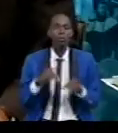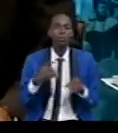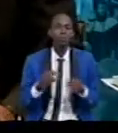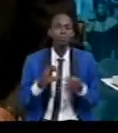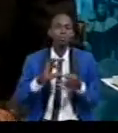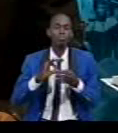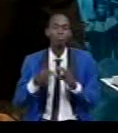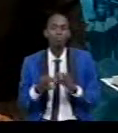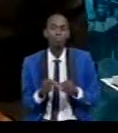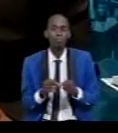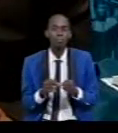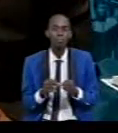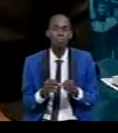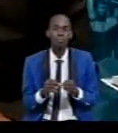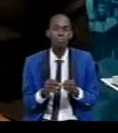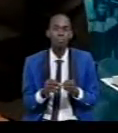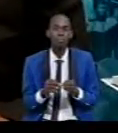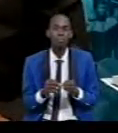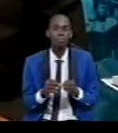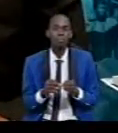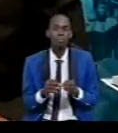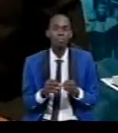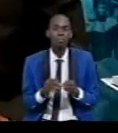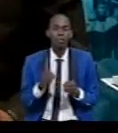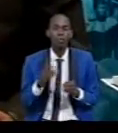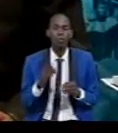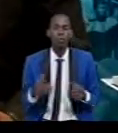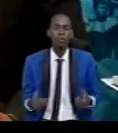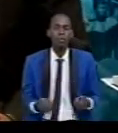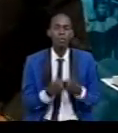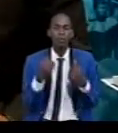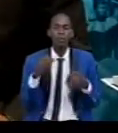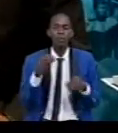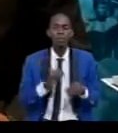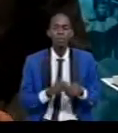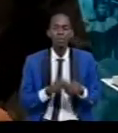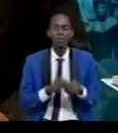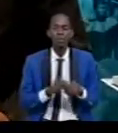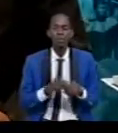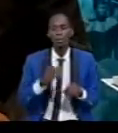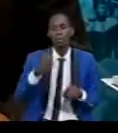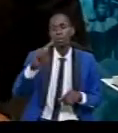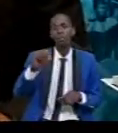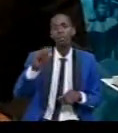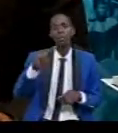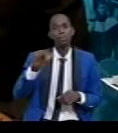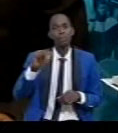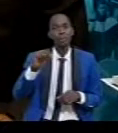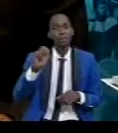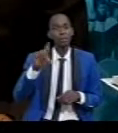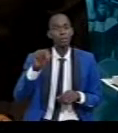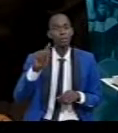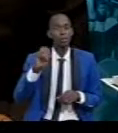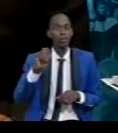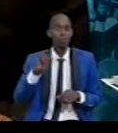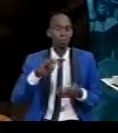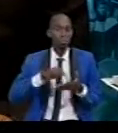called a colloquialism. Okay. And one of the challenges with translations and a lot of mistakes that people make with translations is that